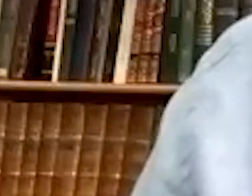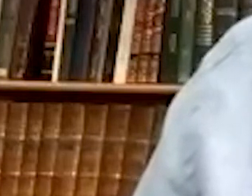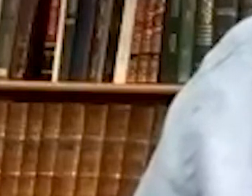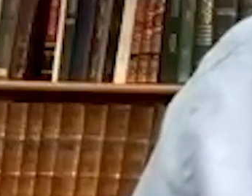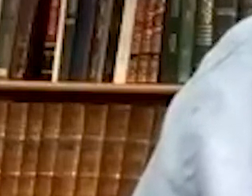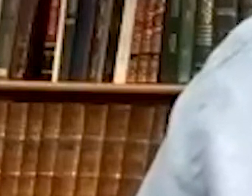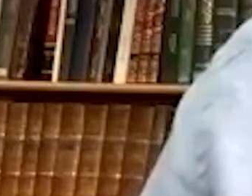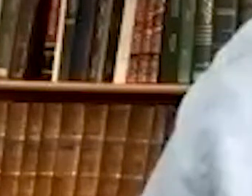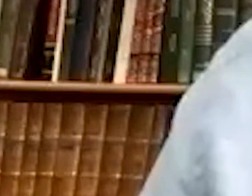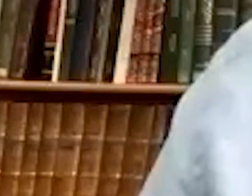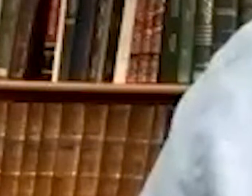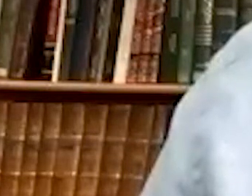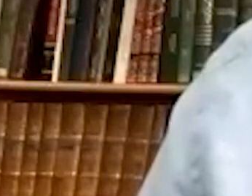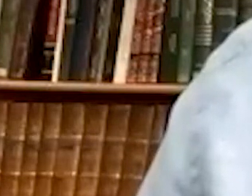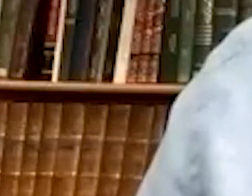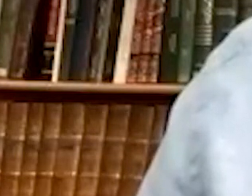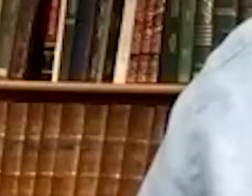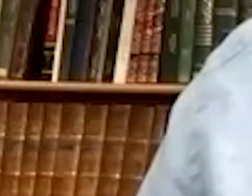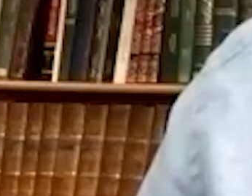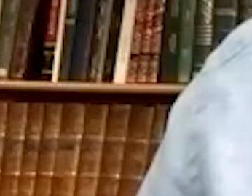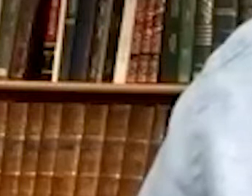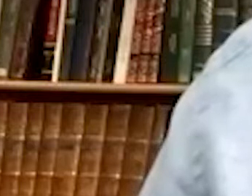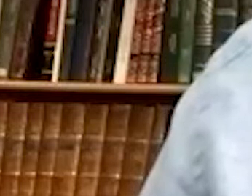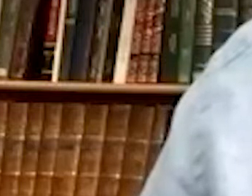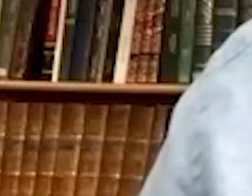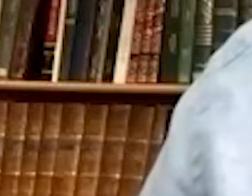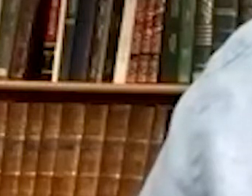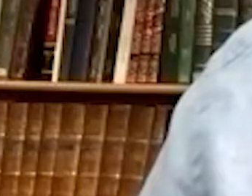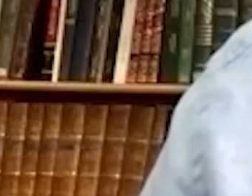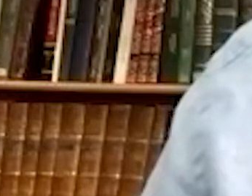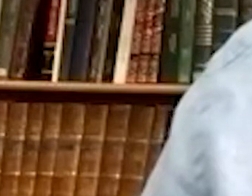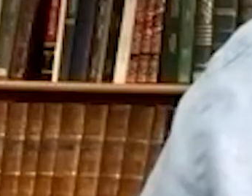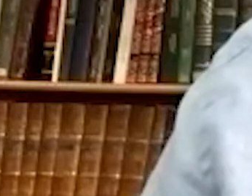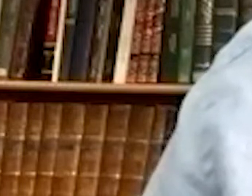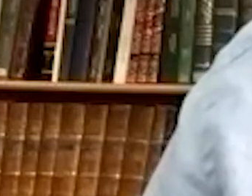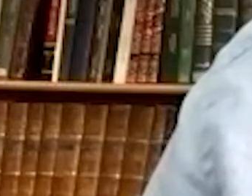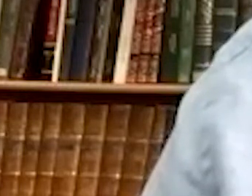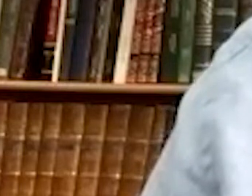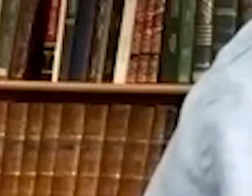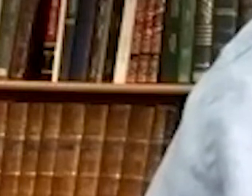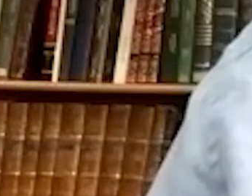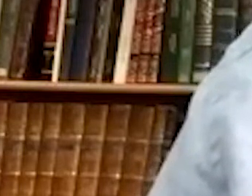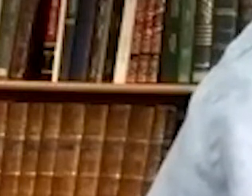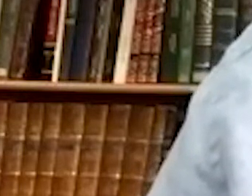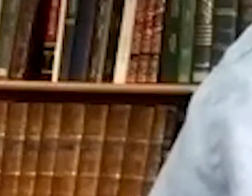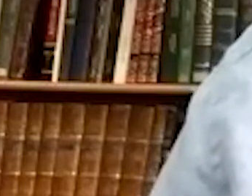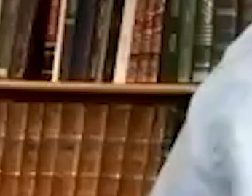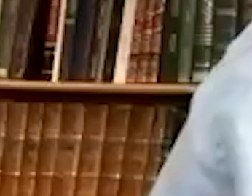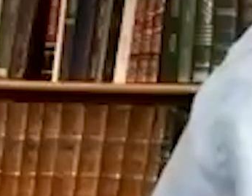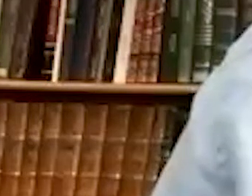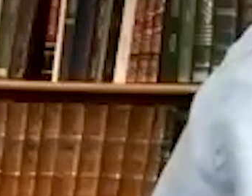our mistakes and shortcomings. We pray for your blessings and divine guidance. Grant us